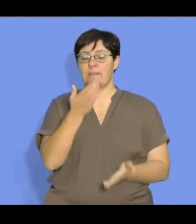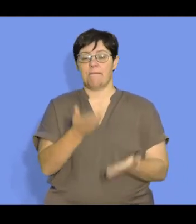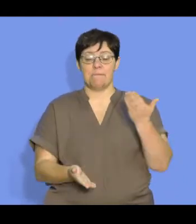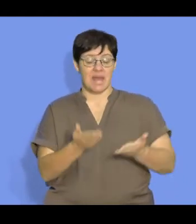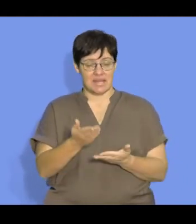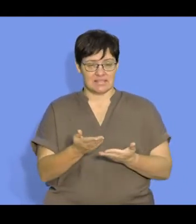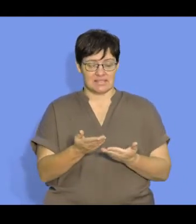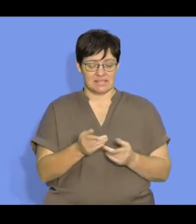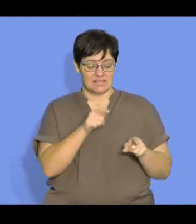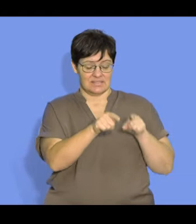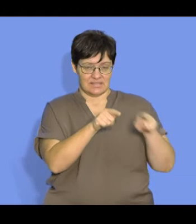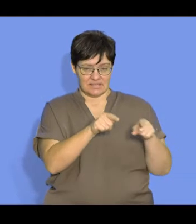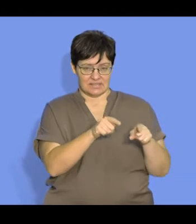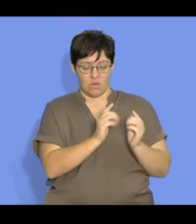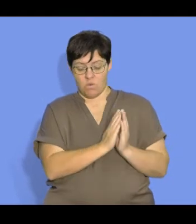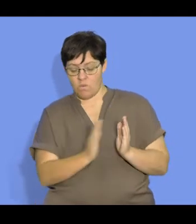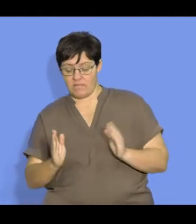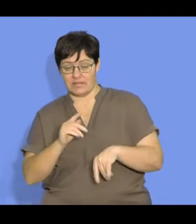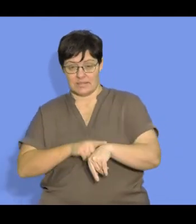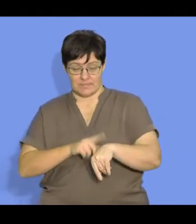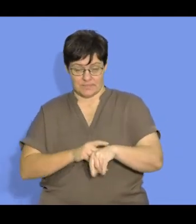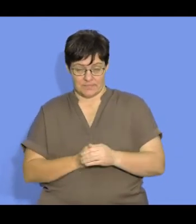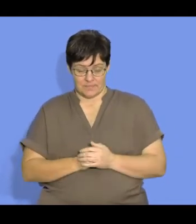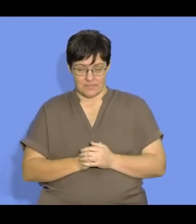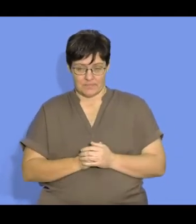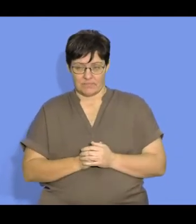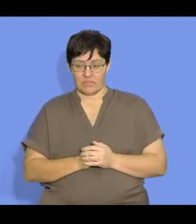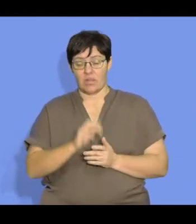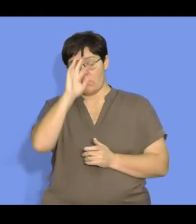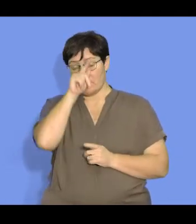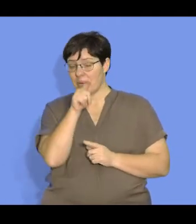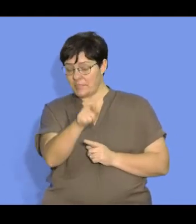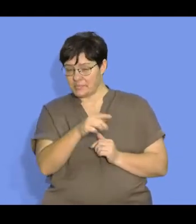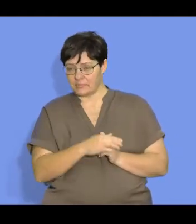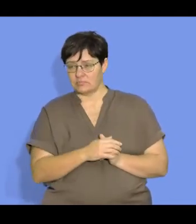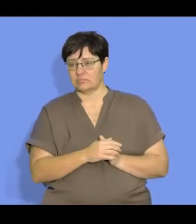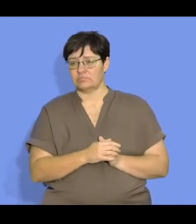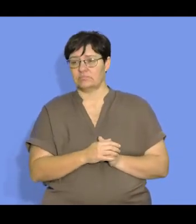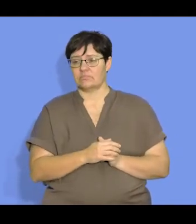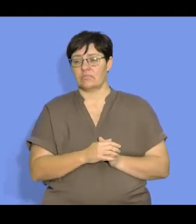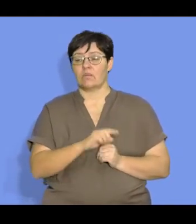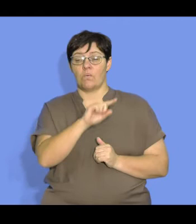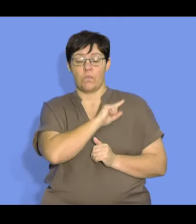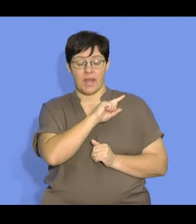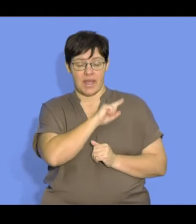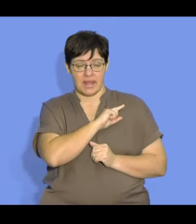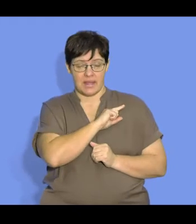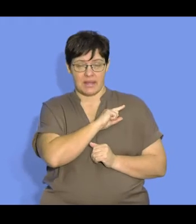the reactants versus the time. And I need to remind you that because of this